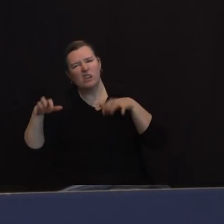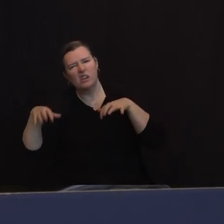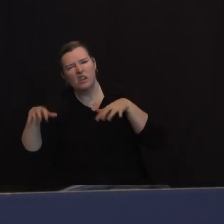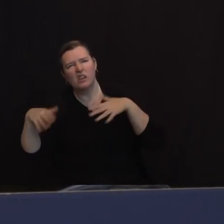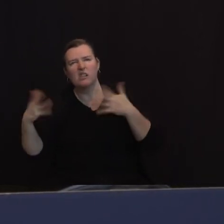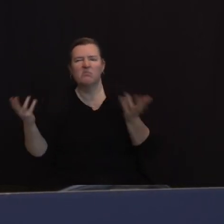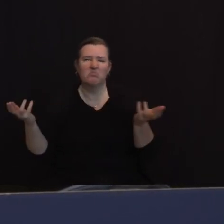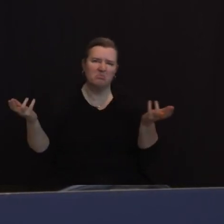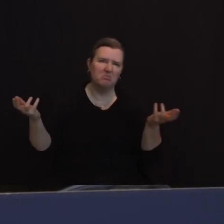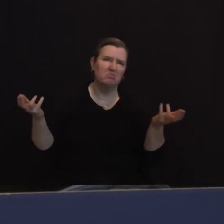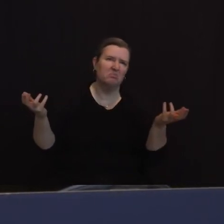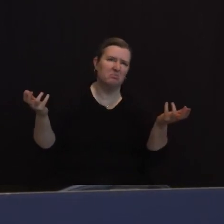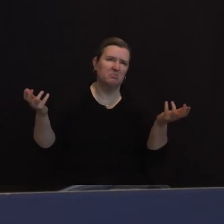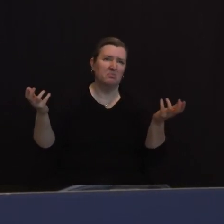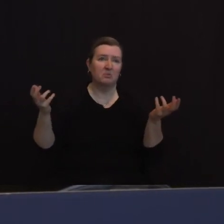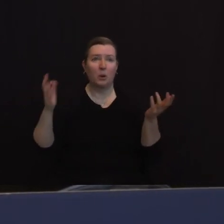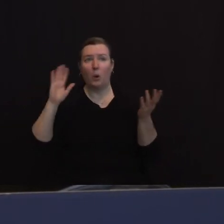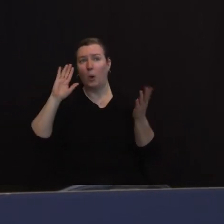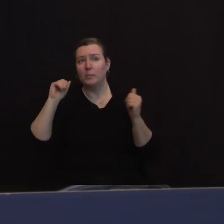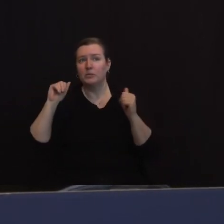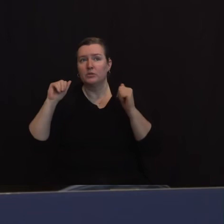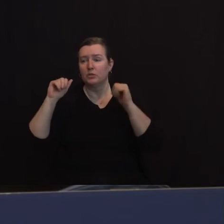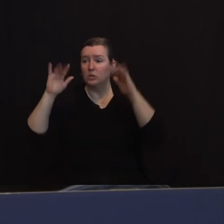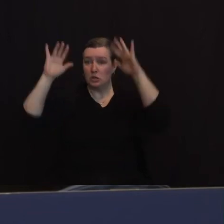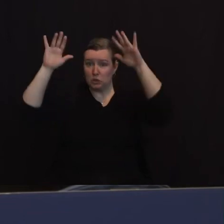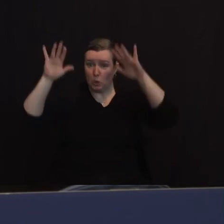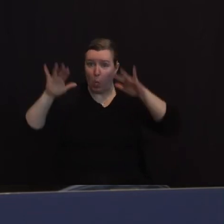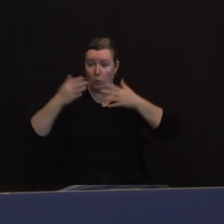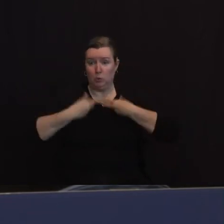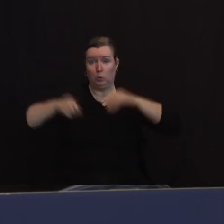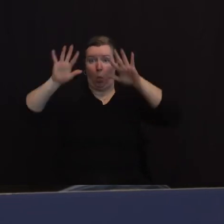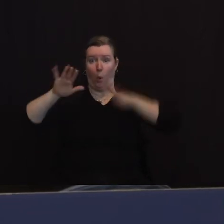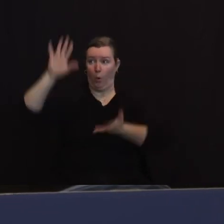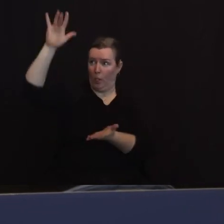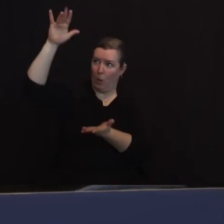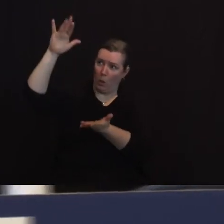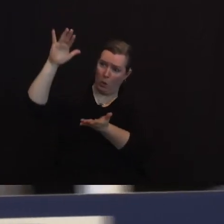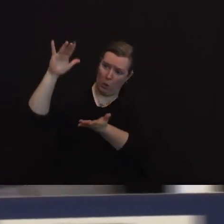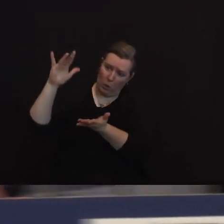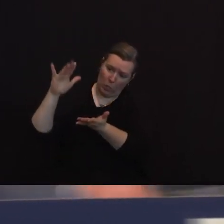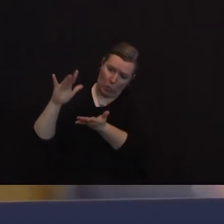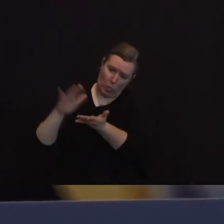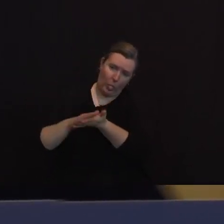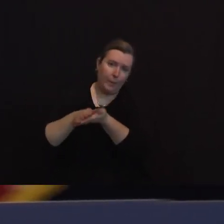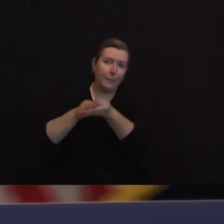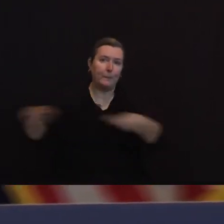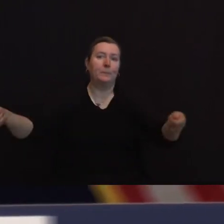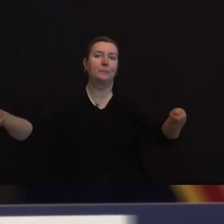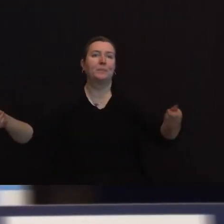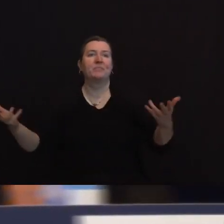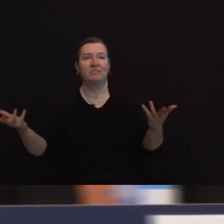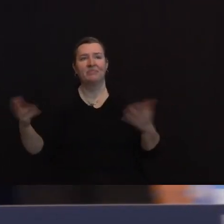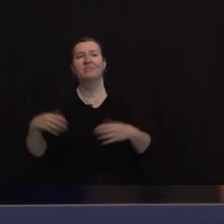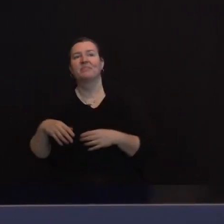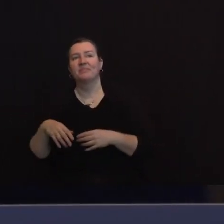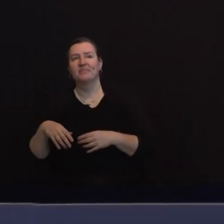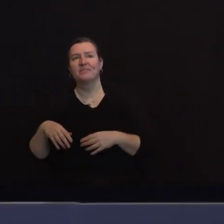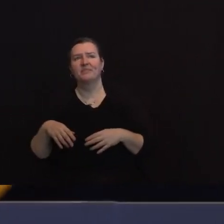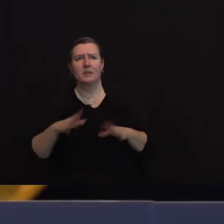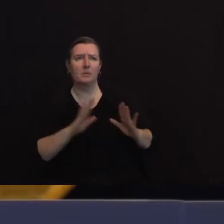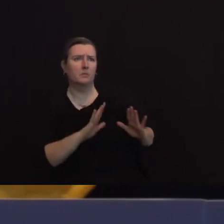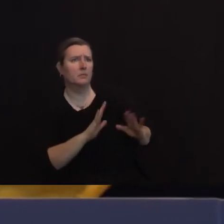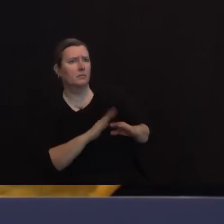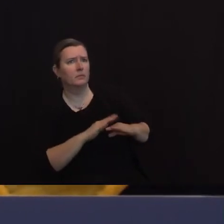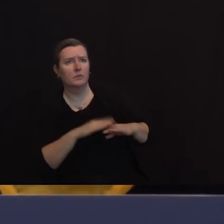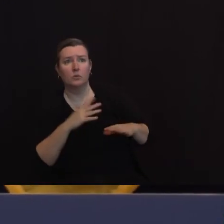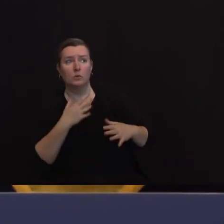snowpack's going to melt down over the next 10 days. That's all I got, Gov. And in the category, be careful what you wish for.